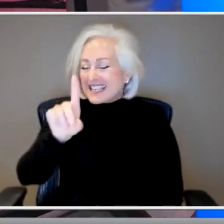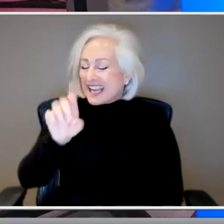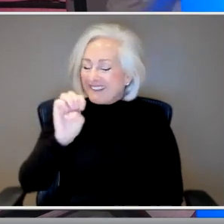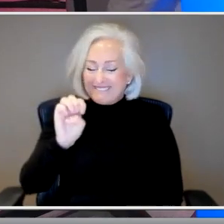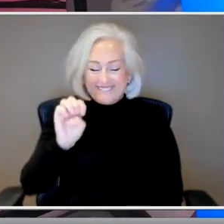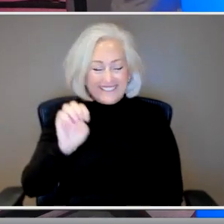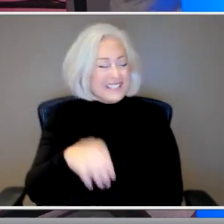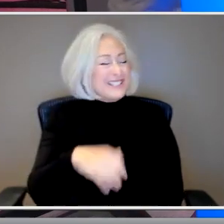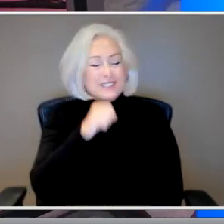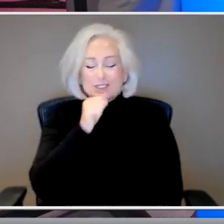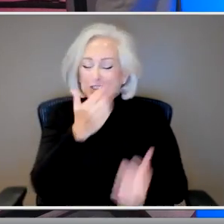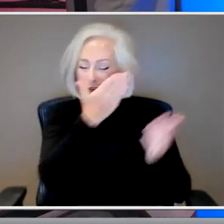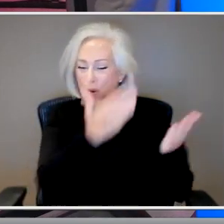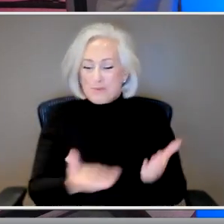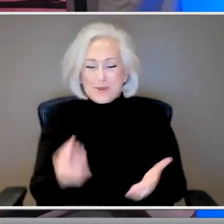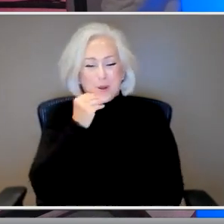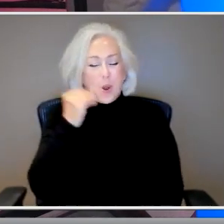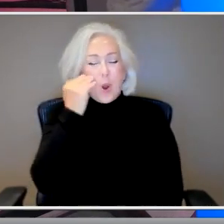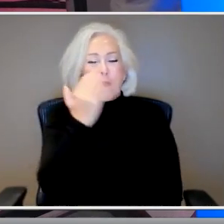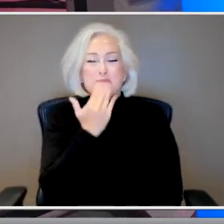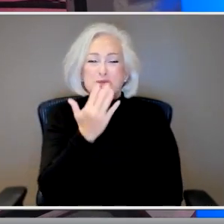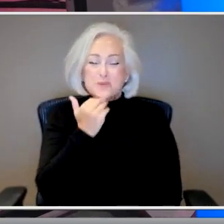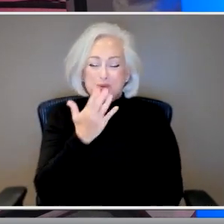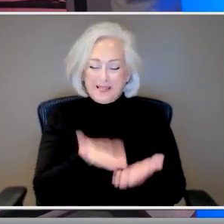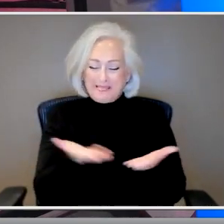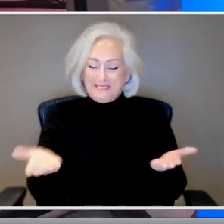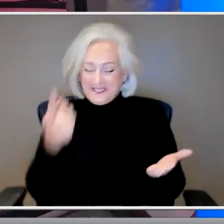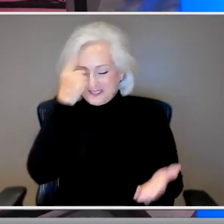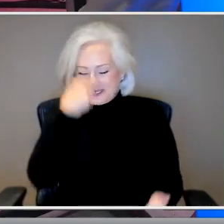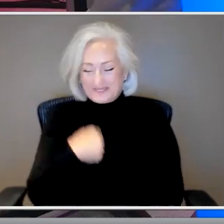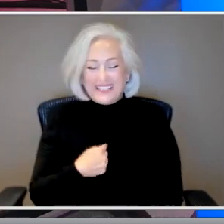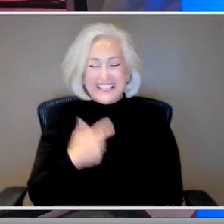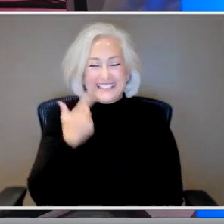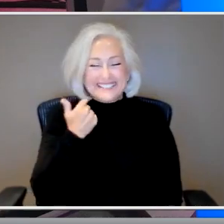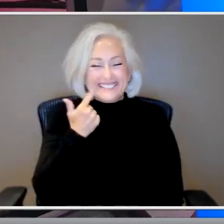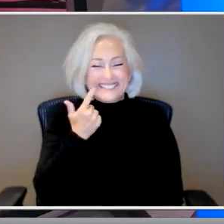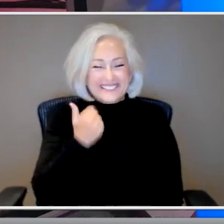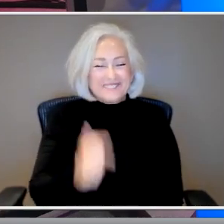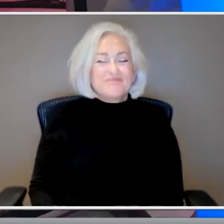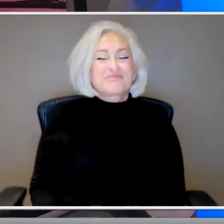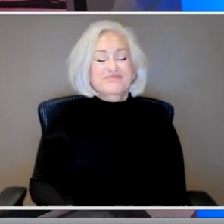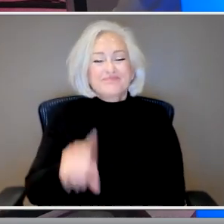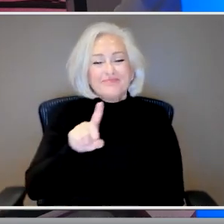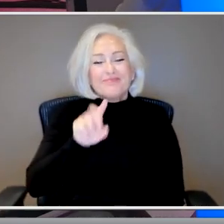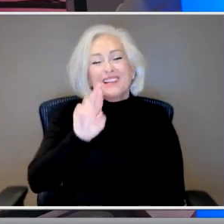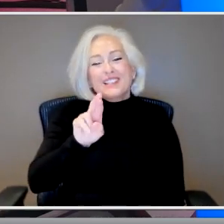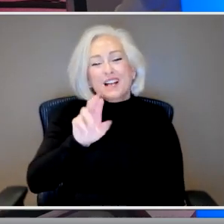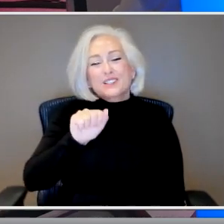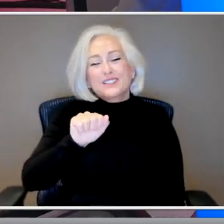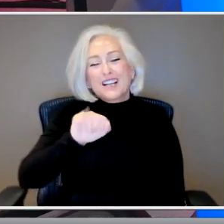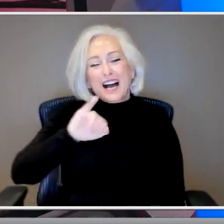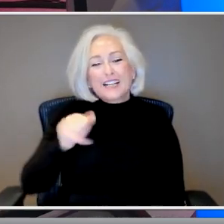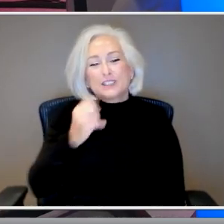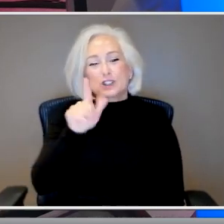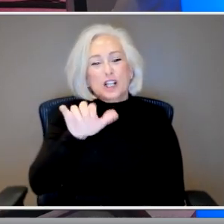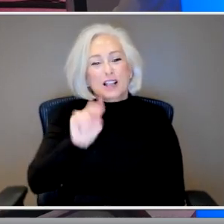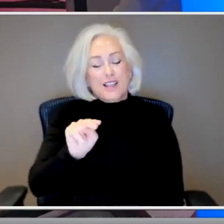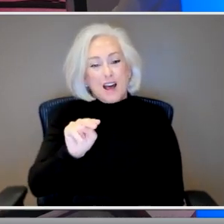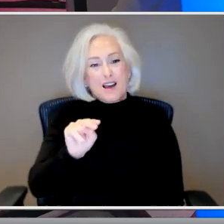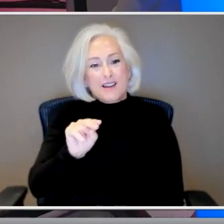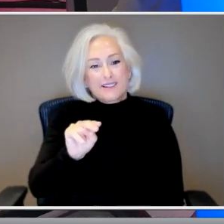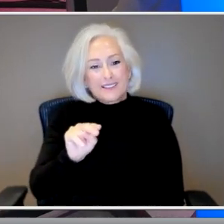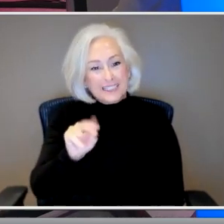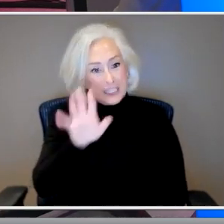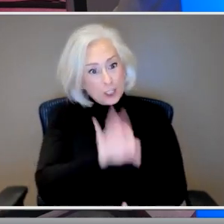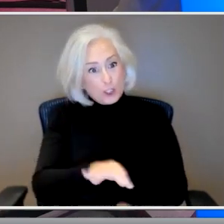Bring home vegetables. Vegetables. Dr. Ajlan, how unique is it to have such a close working relationship with a